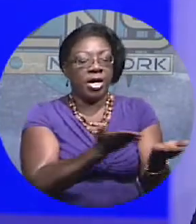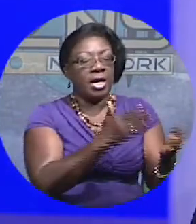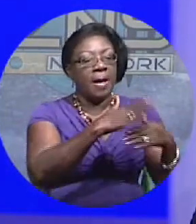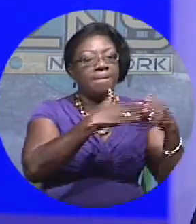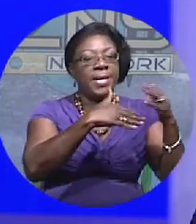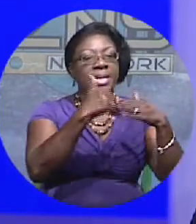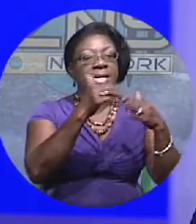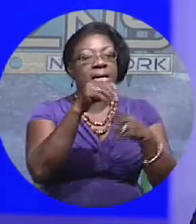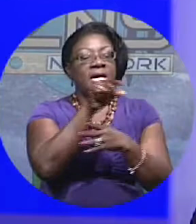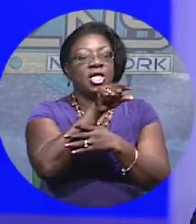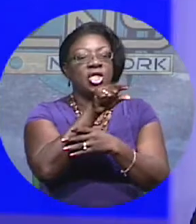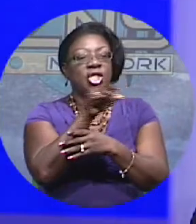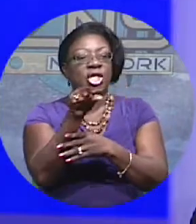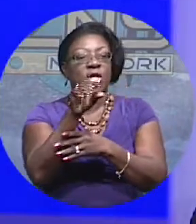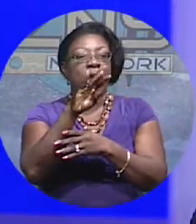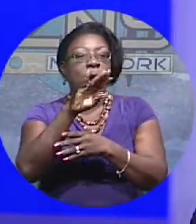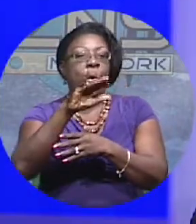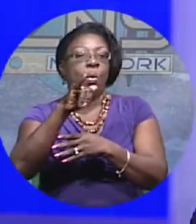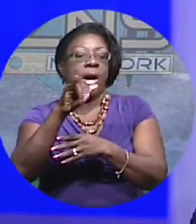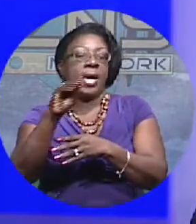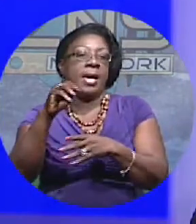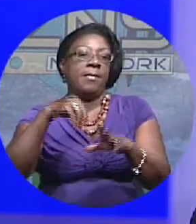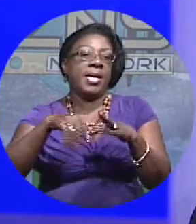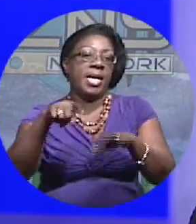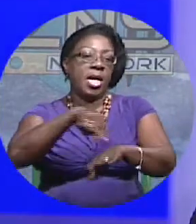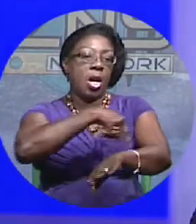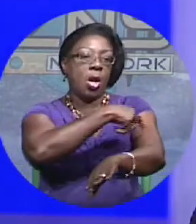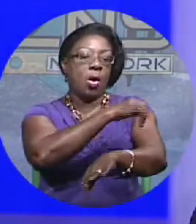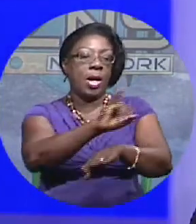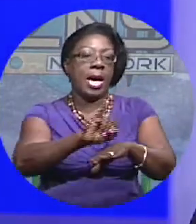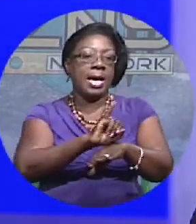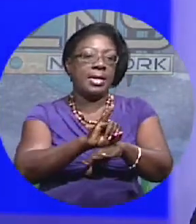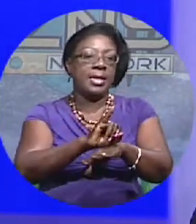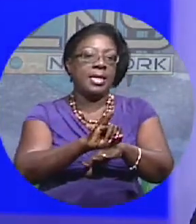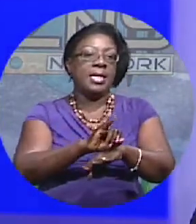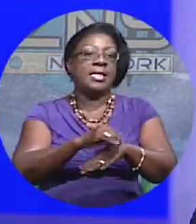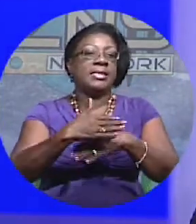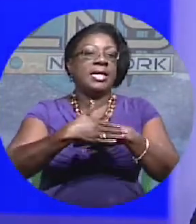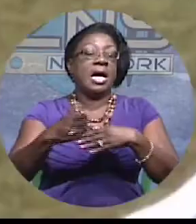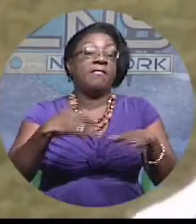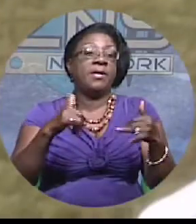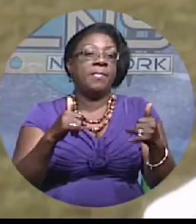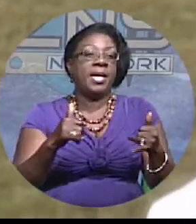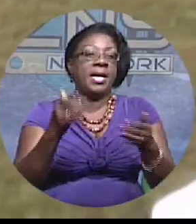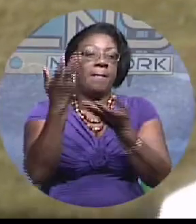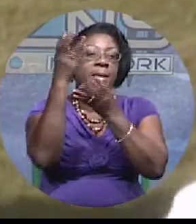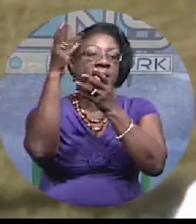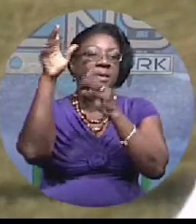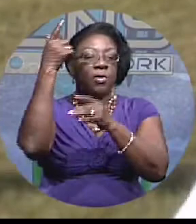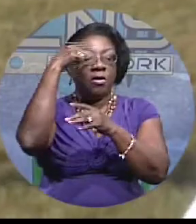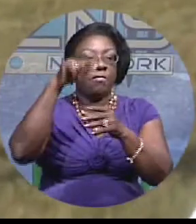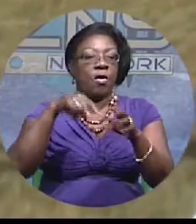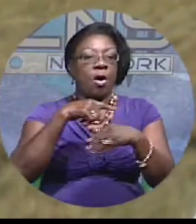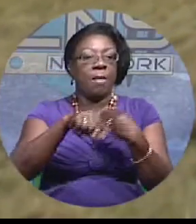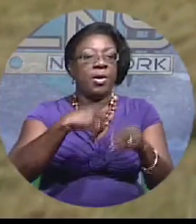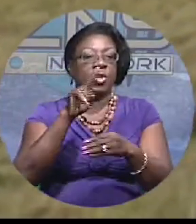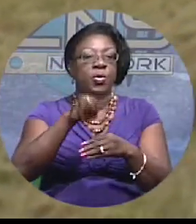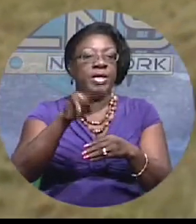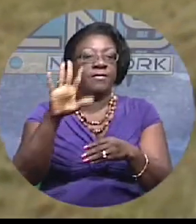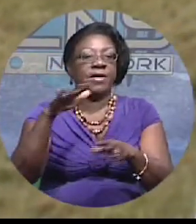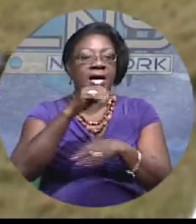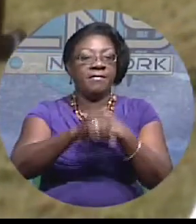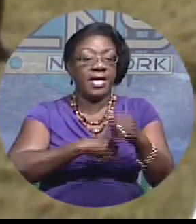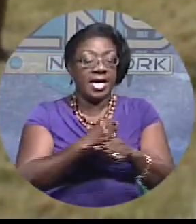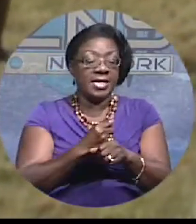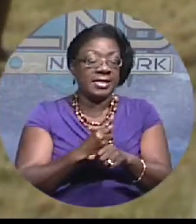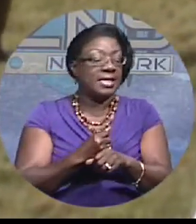there for more than 25 years, Mr. really needs to see that gym on that island. For about 25 years, we have been doing this